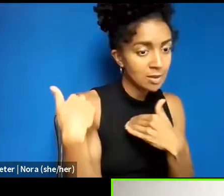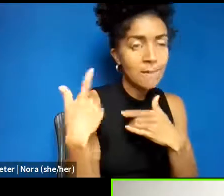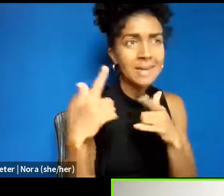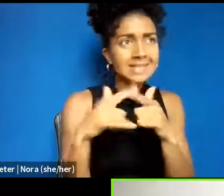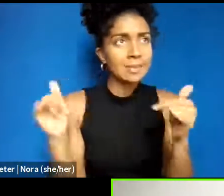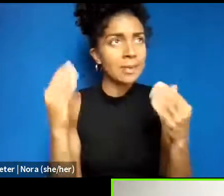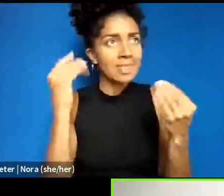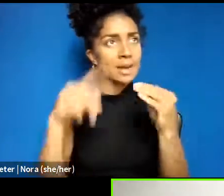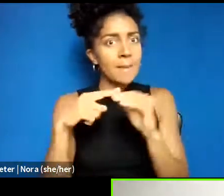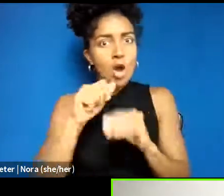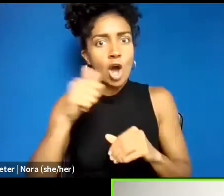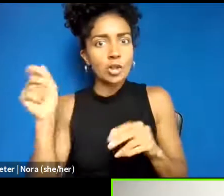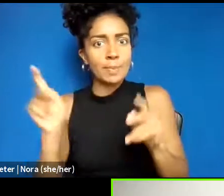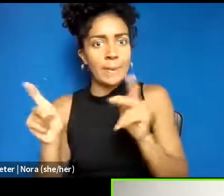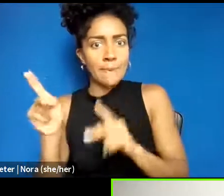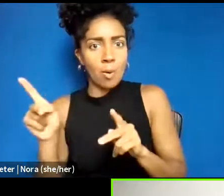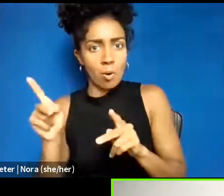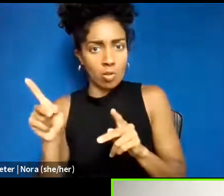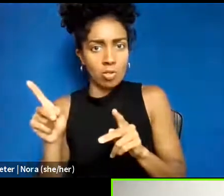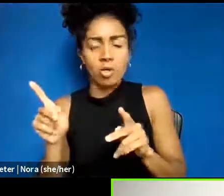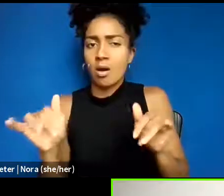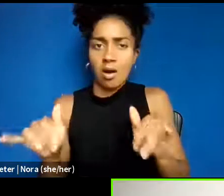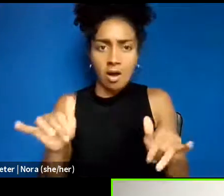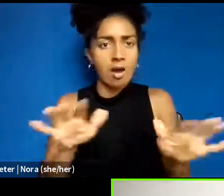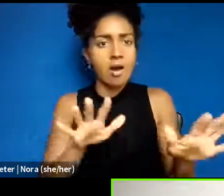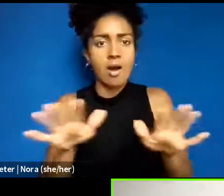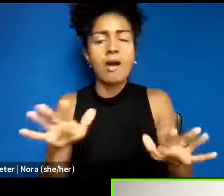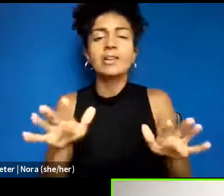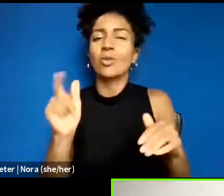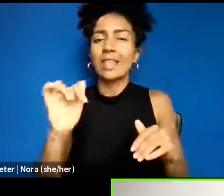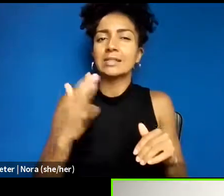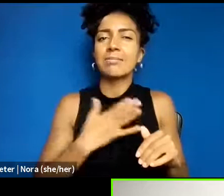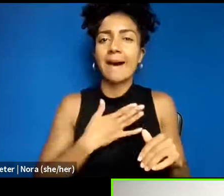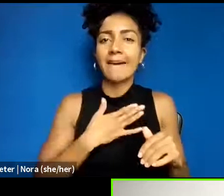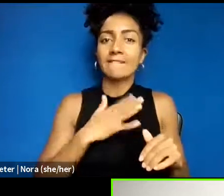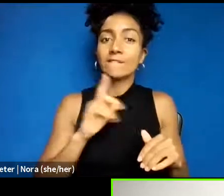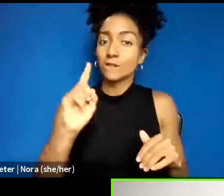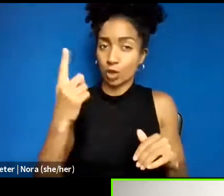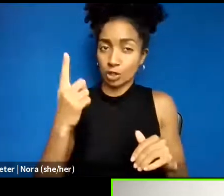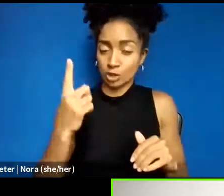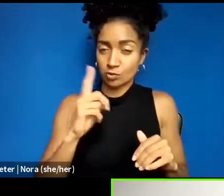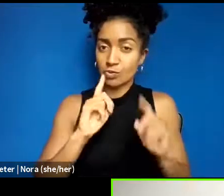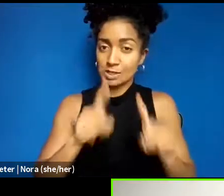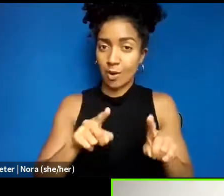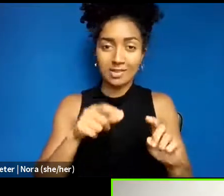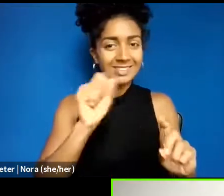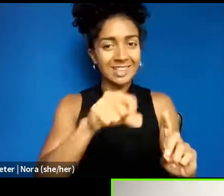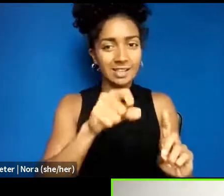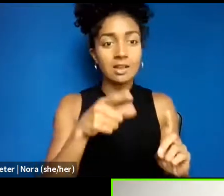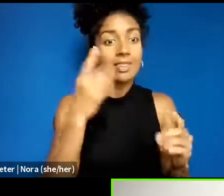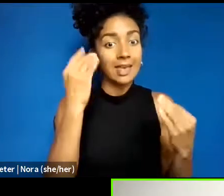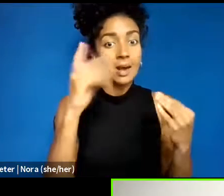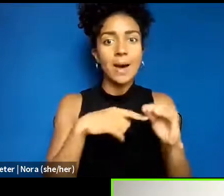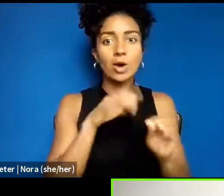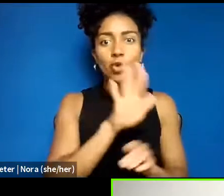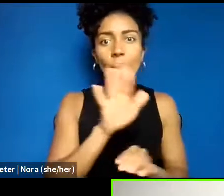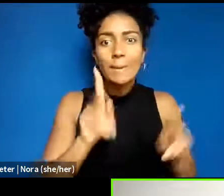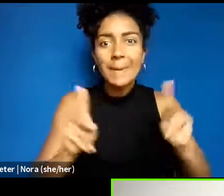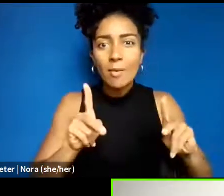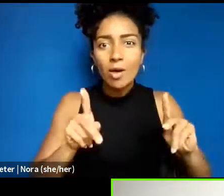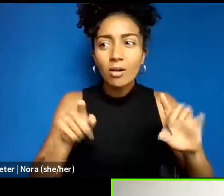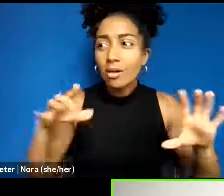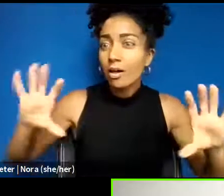people. And so so that's my first response. We're asking you to think about your people because they're part of your